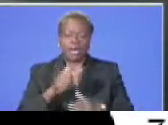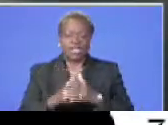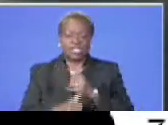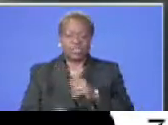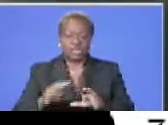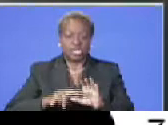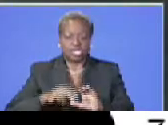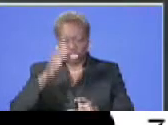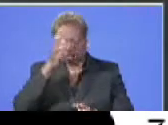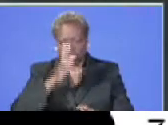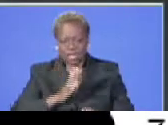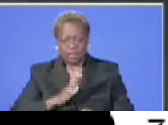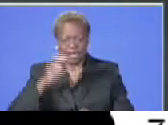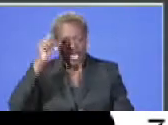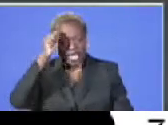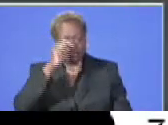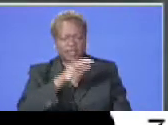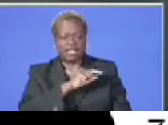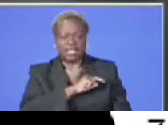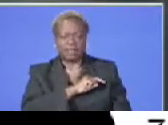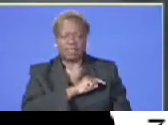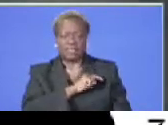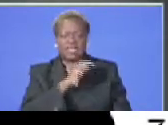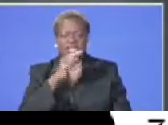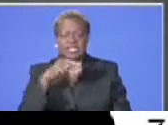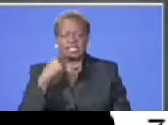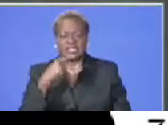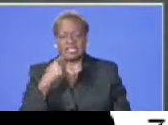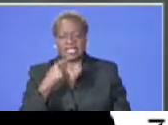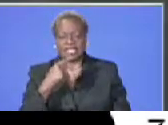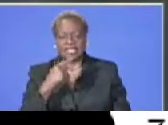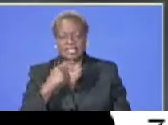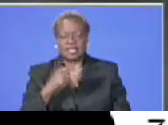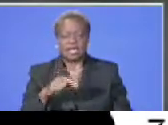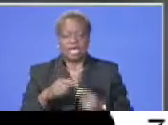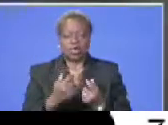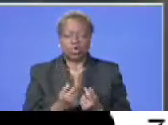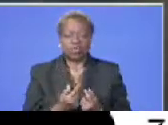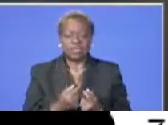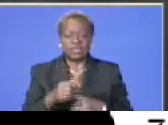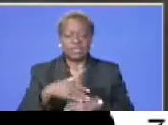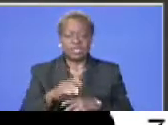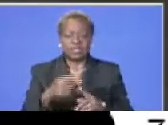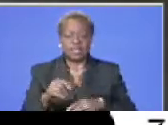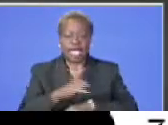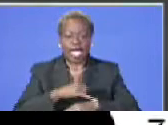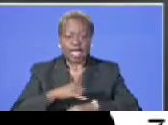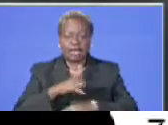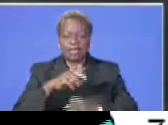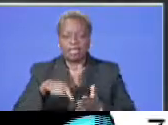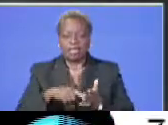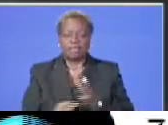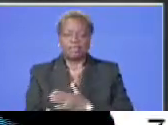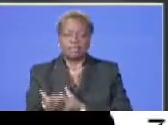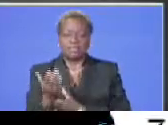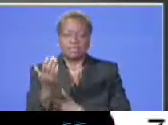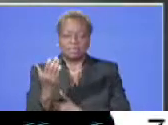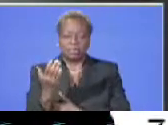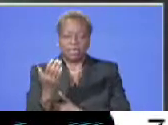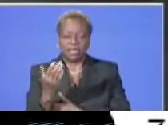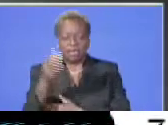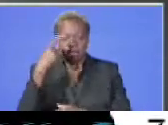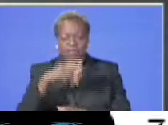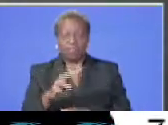that Nassau-based personnel were dispatched to the island this morning to inspect and assist local teams with the flushing and temporary water